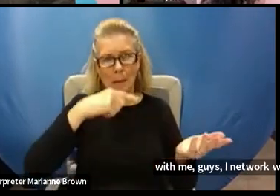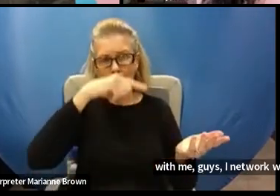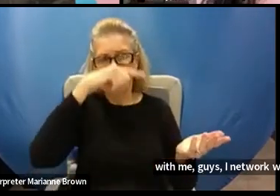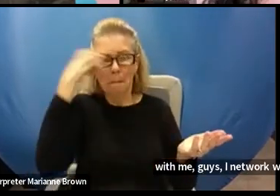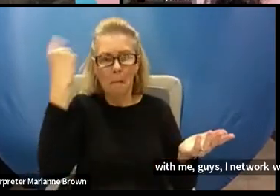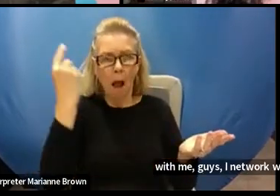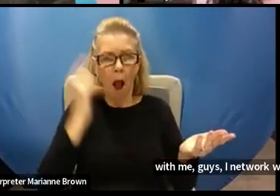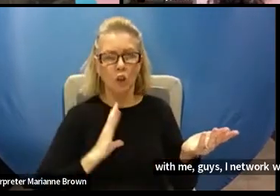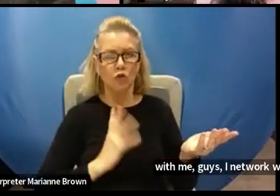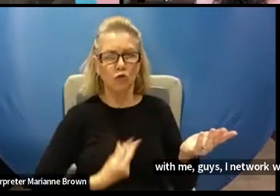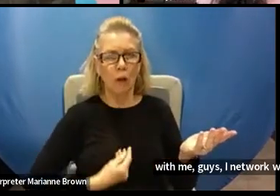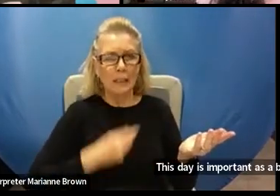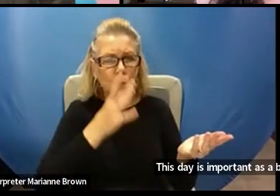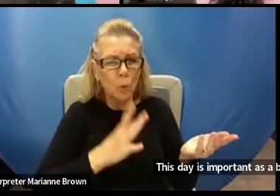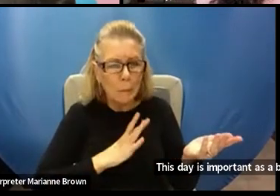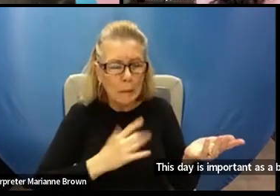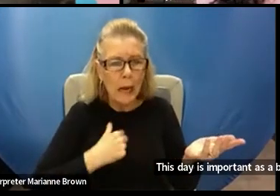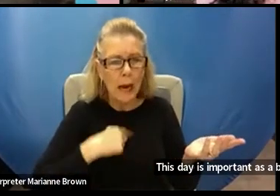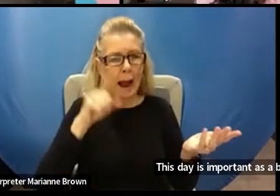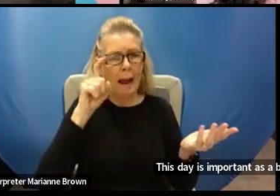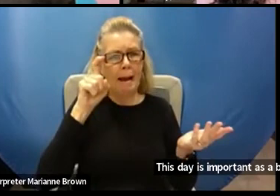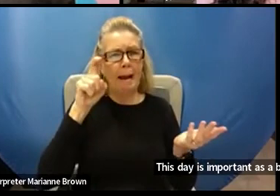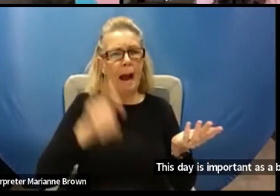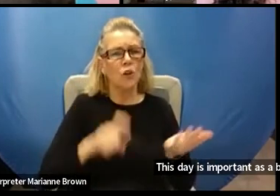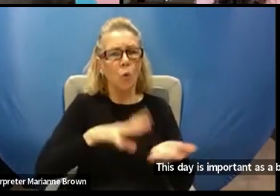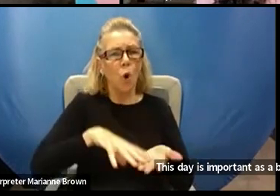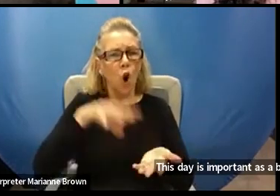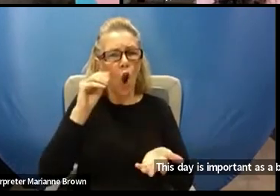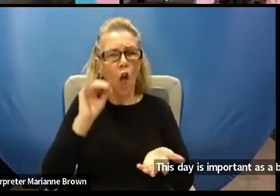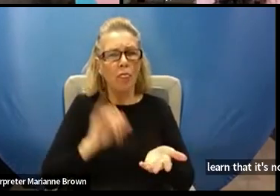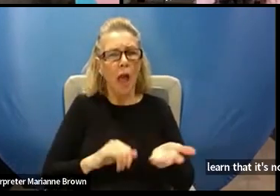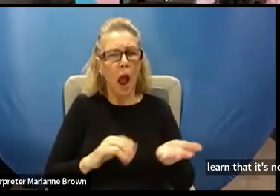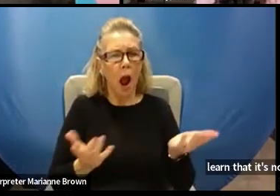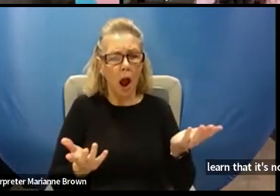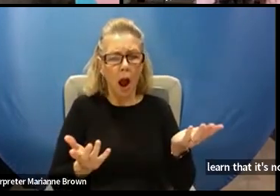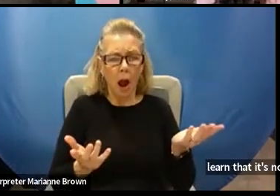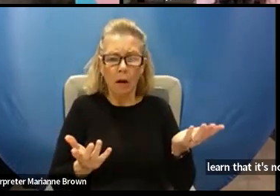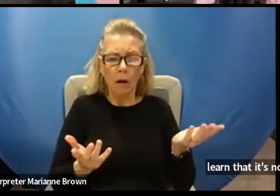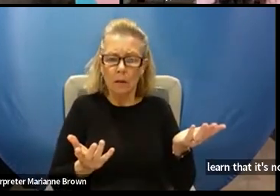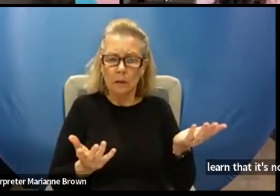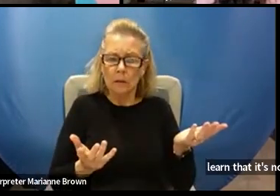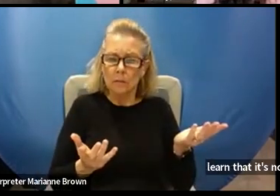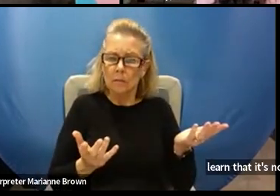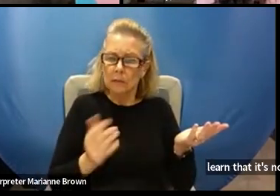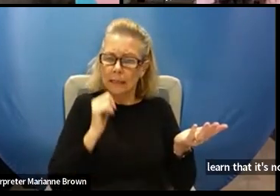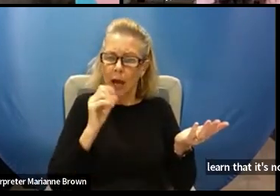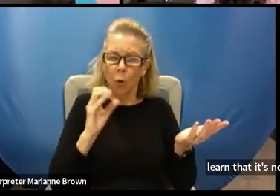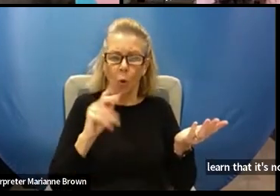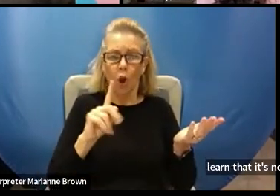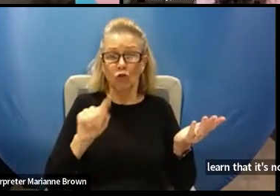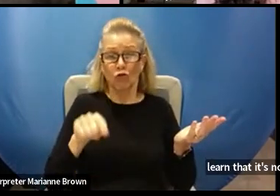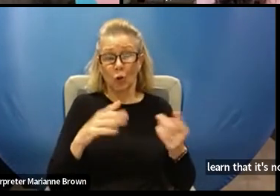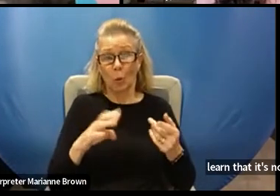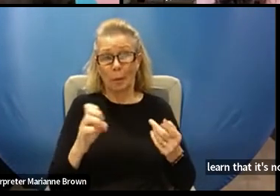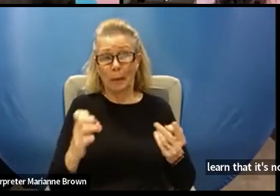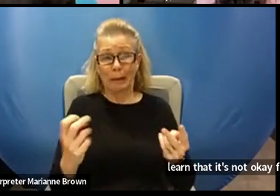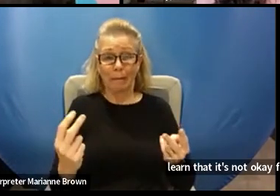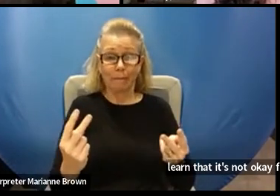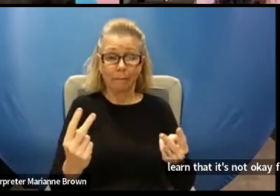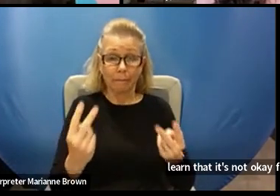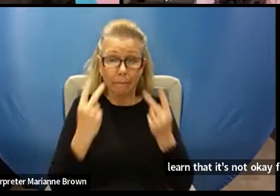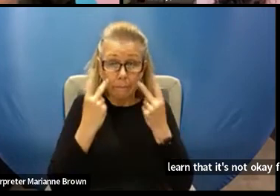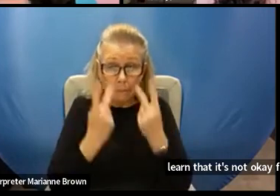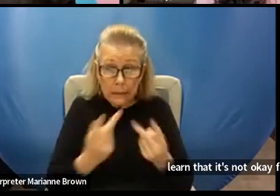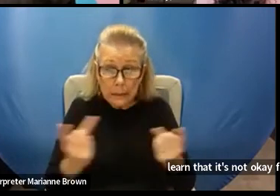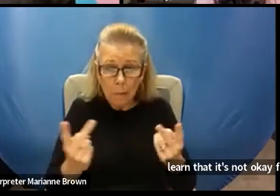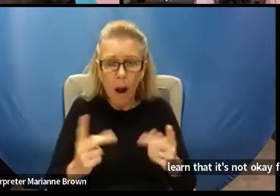I had to learn that it's not okay for me just to be visible during Black History Month, as it's